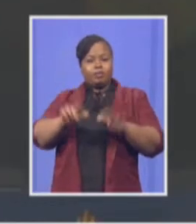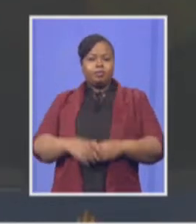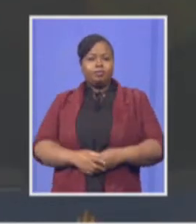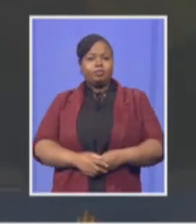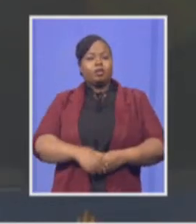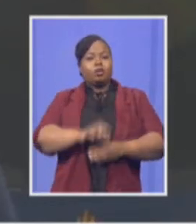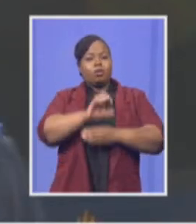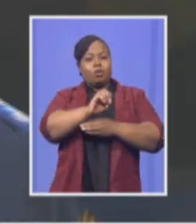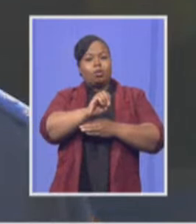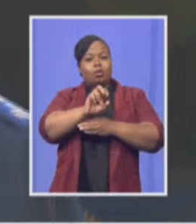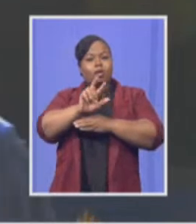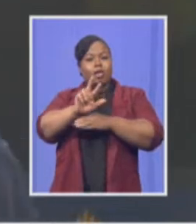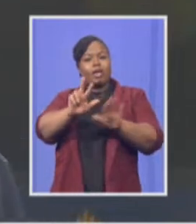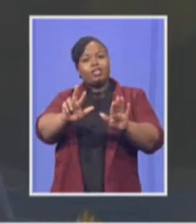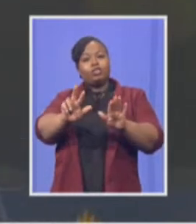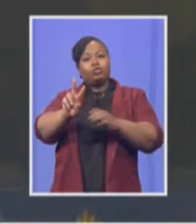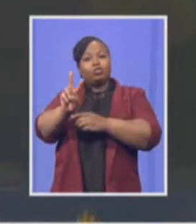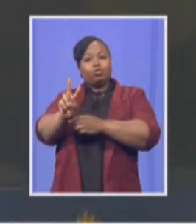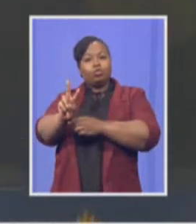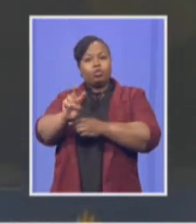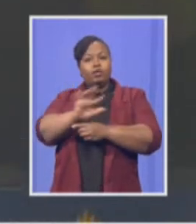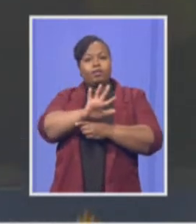082 578